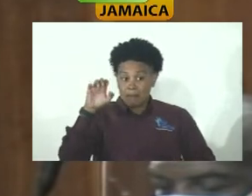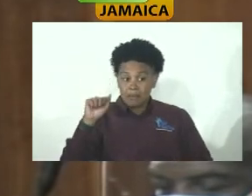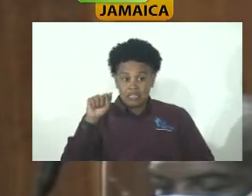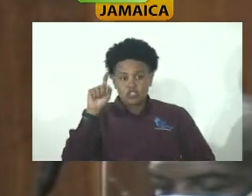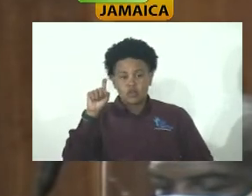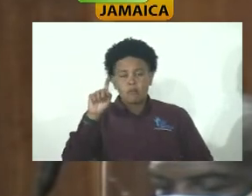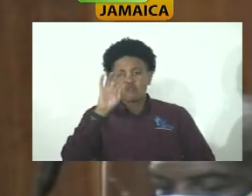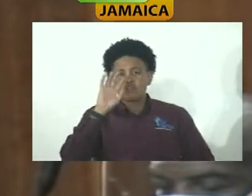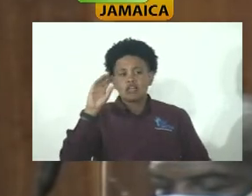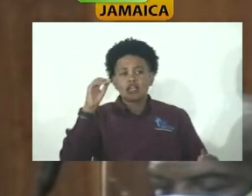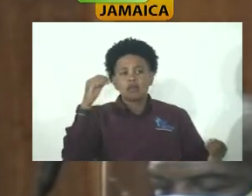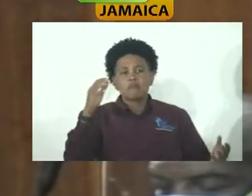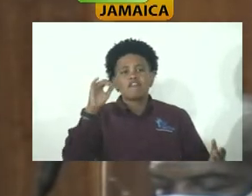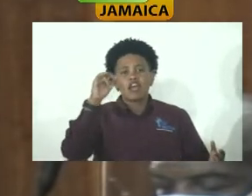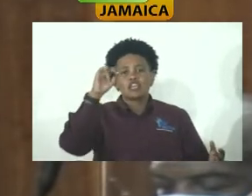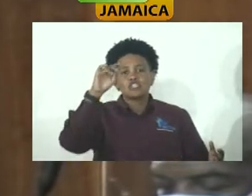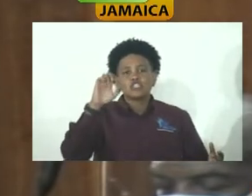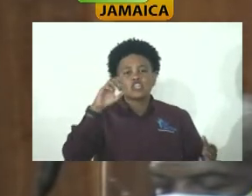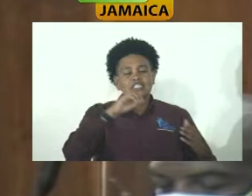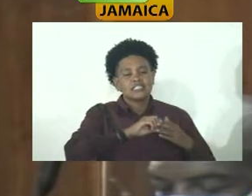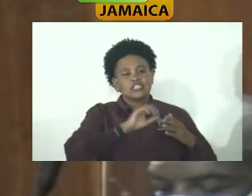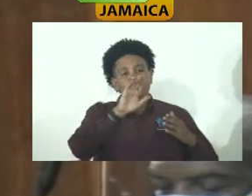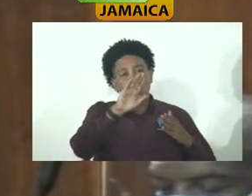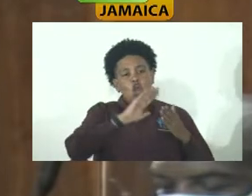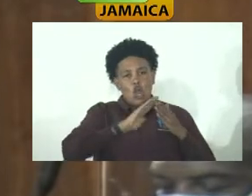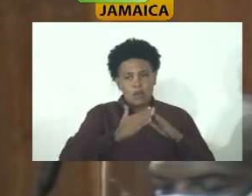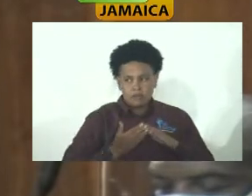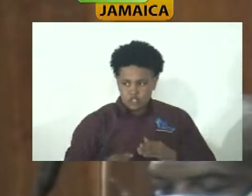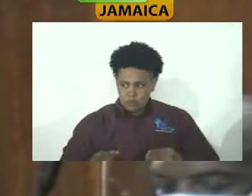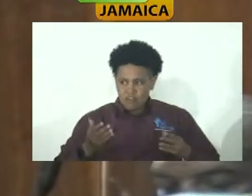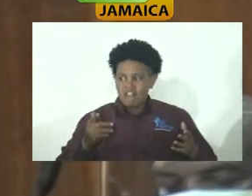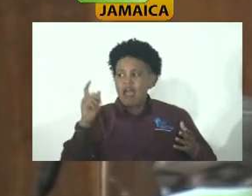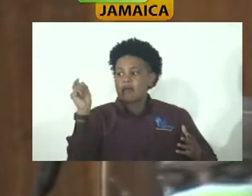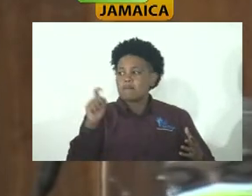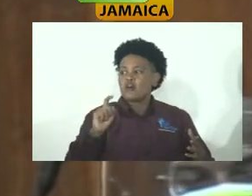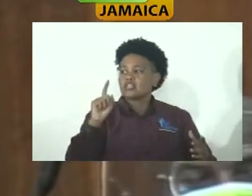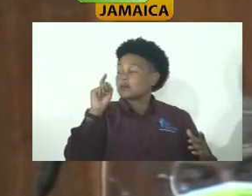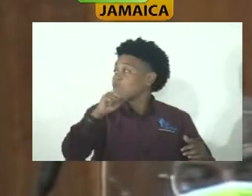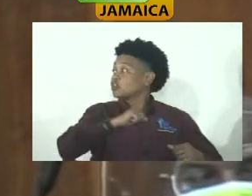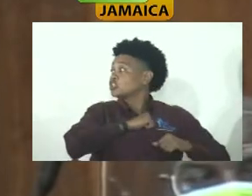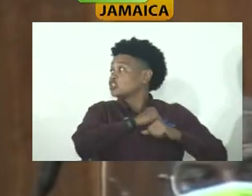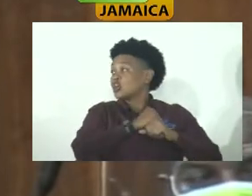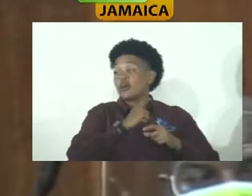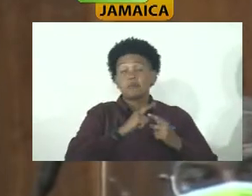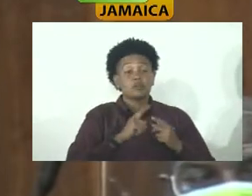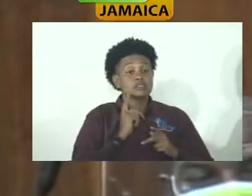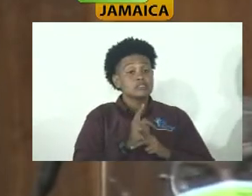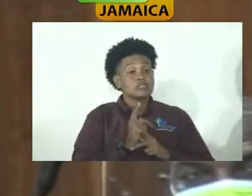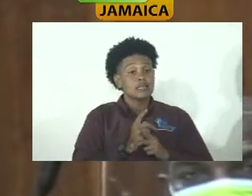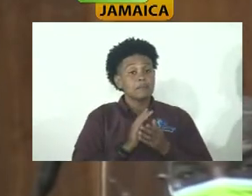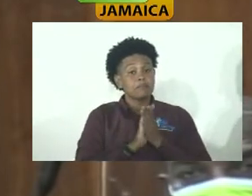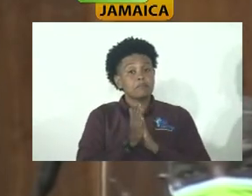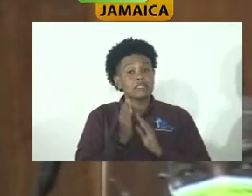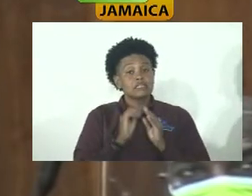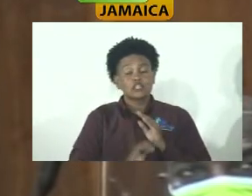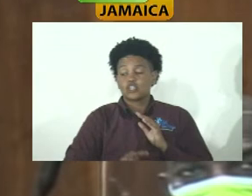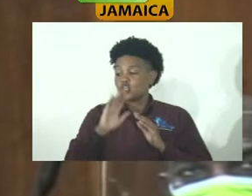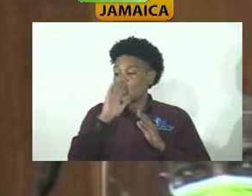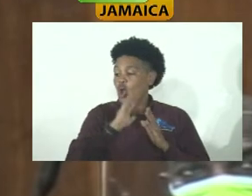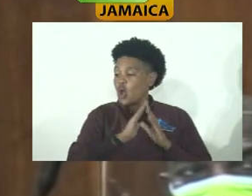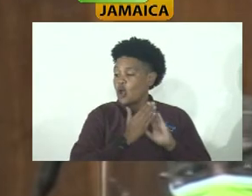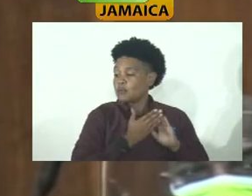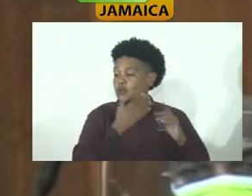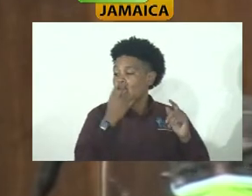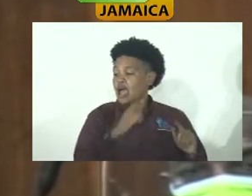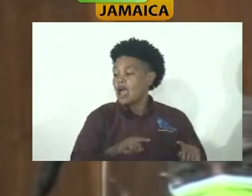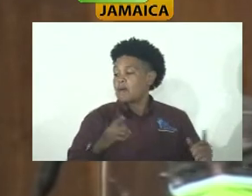provide justice in your community and you must secure and keep the peace in your communities and